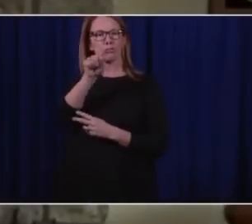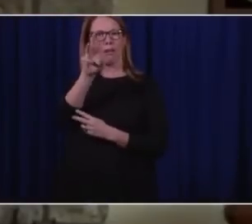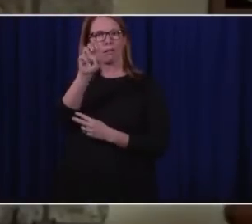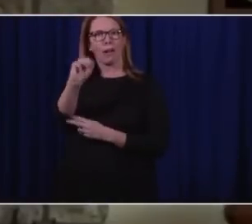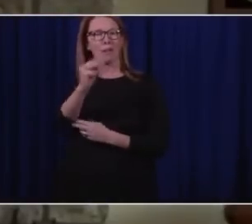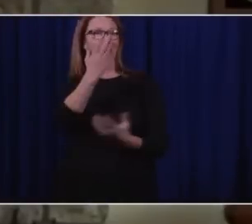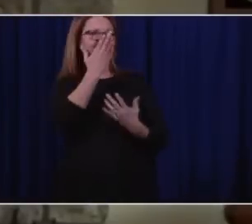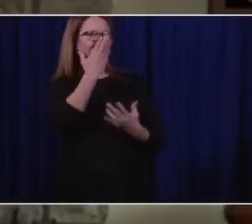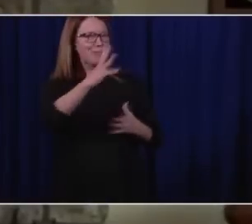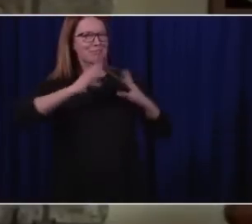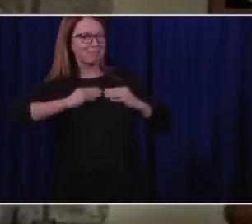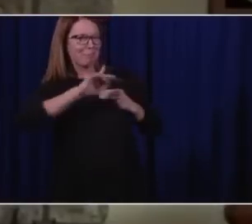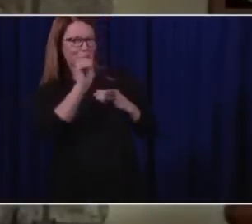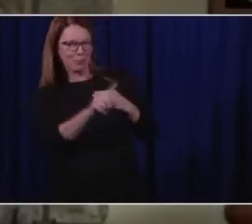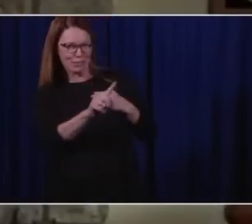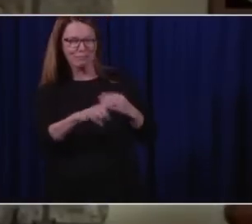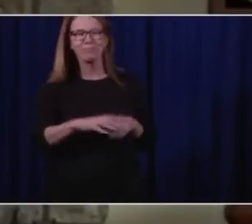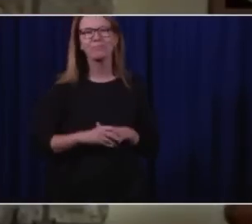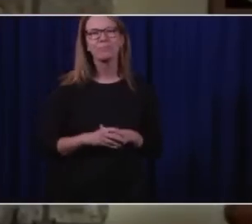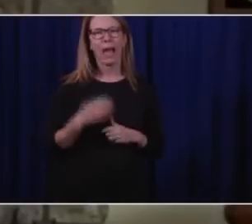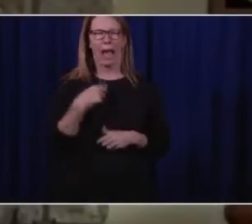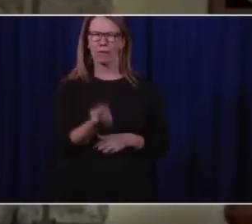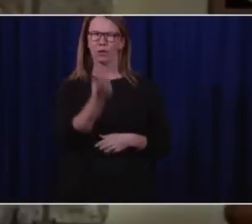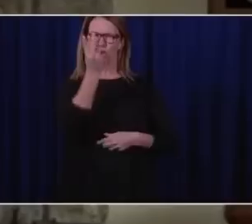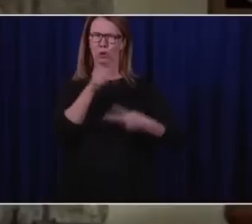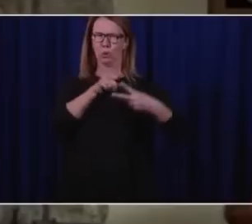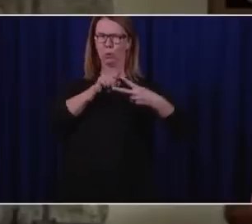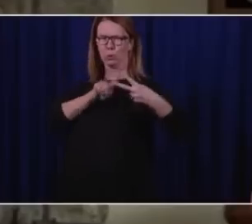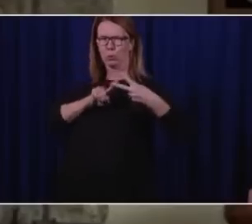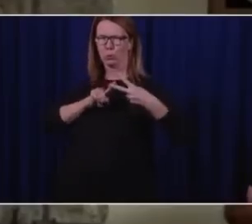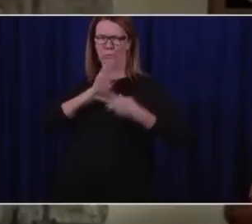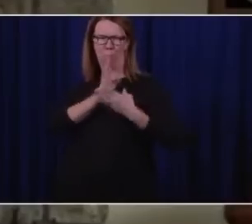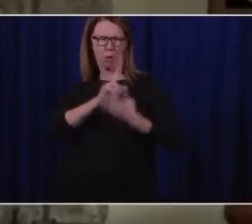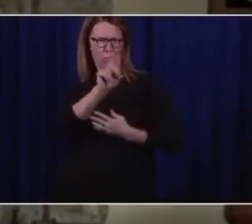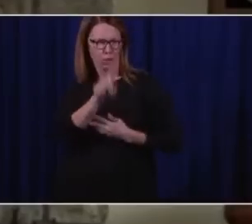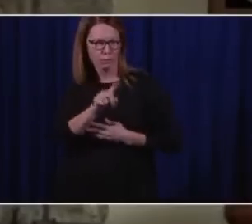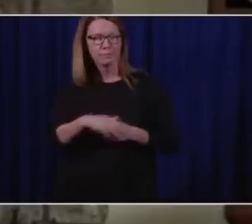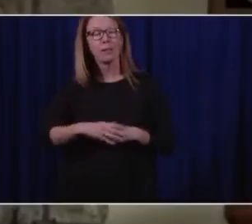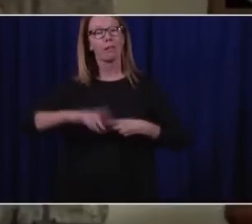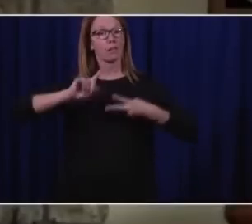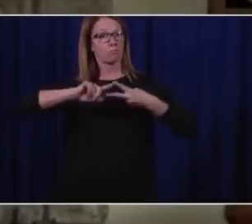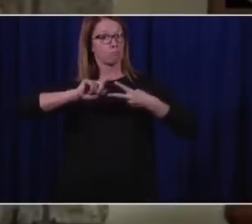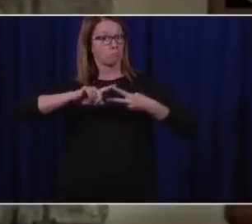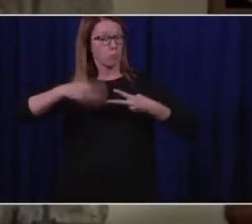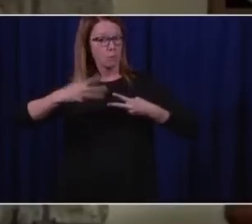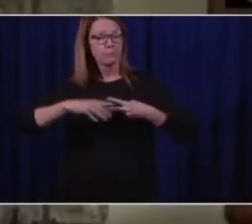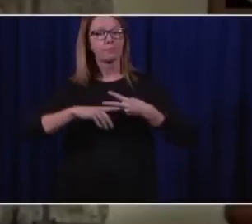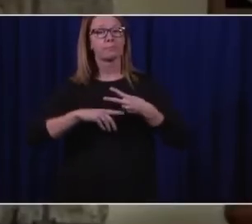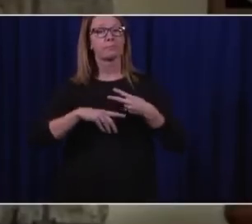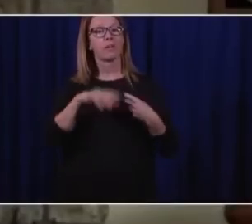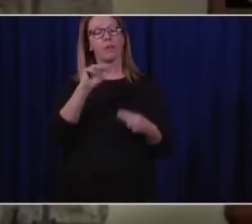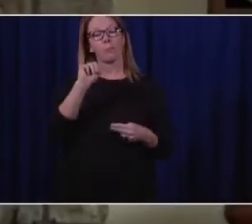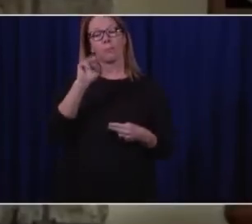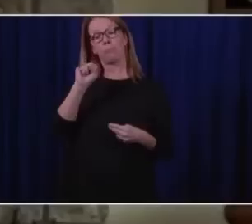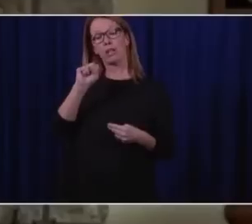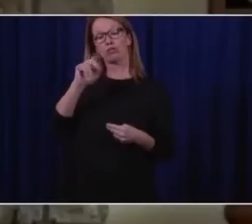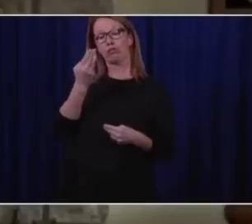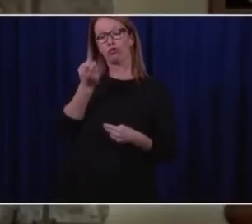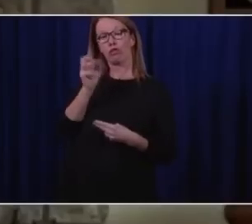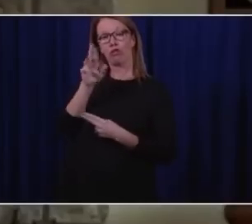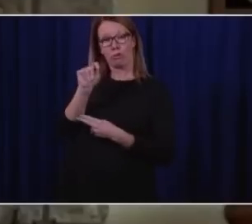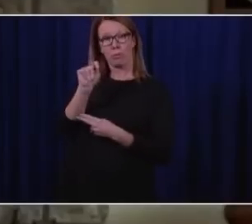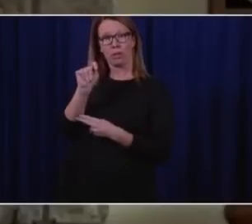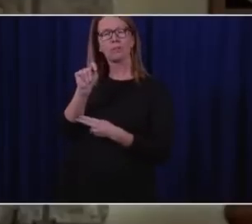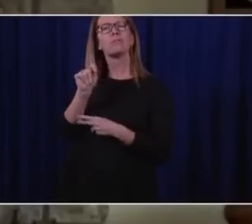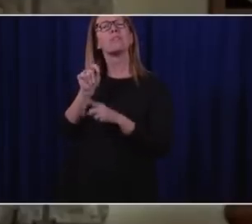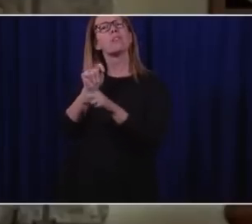taking my question. I've got a two-parter today. My first question is for Ms. Herbert.